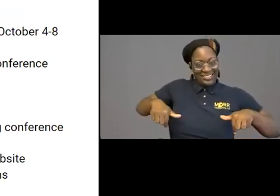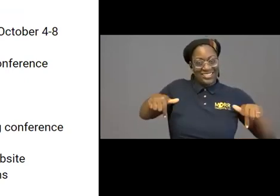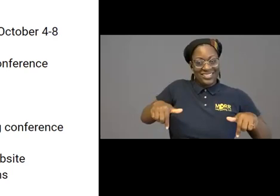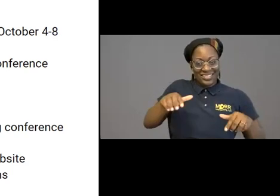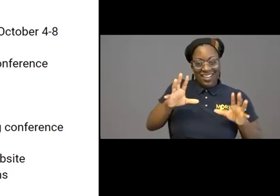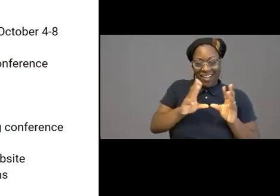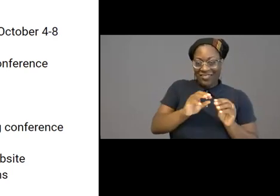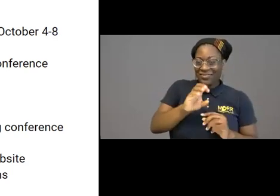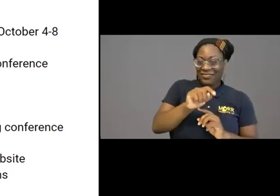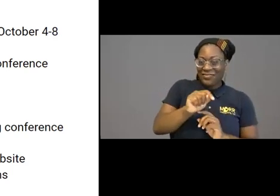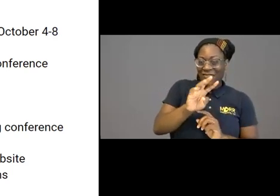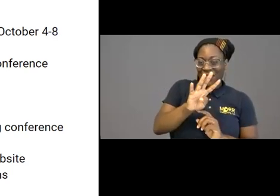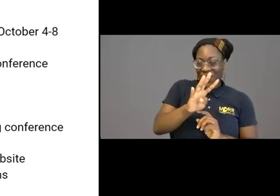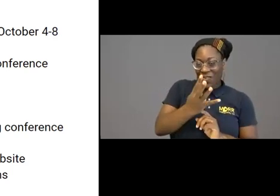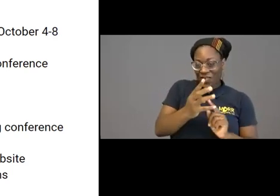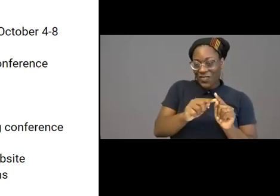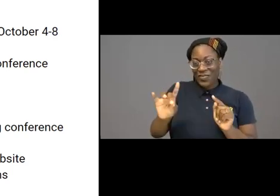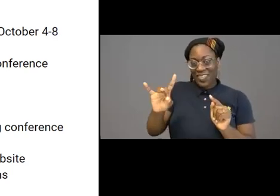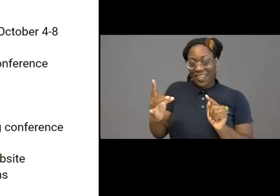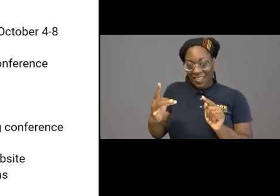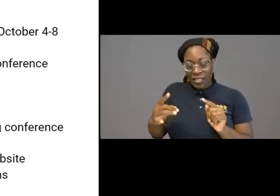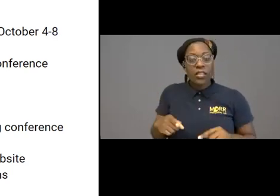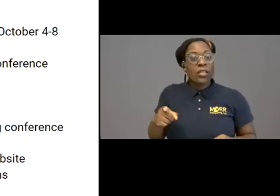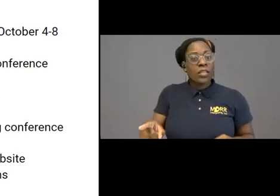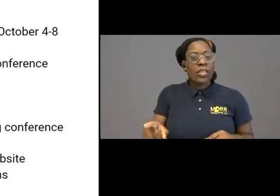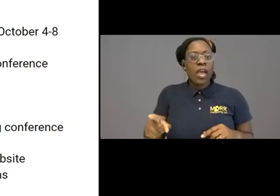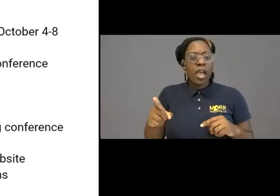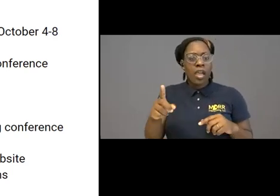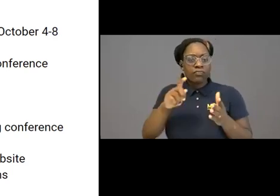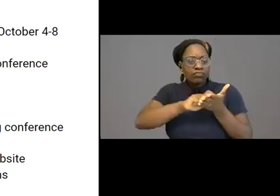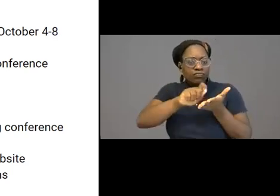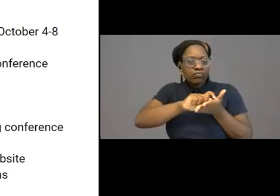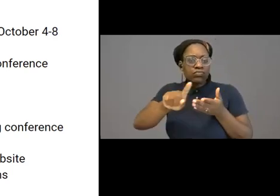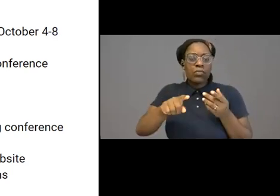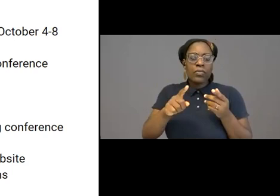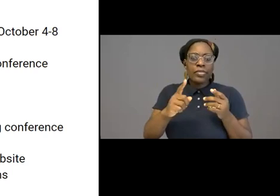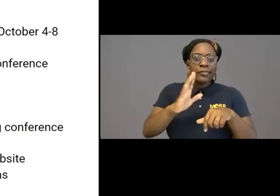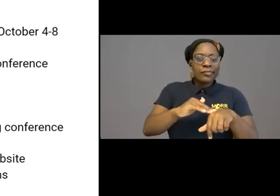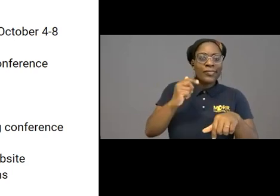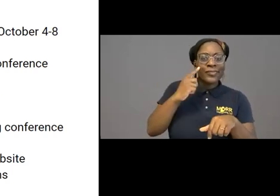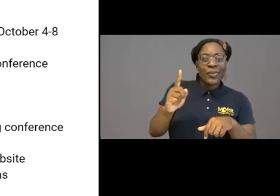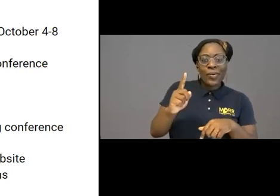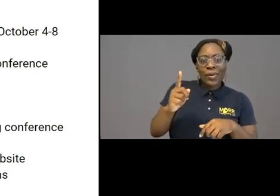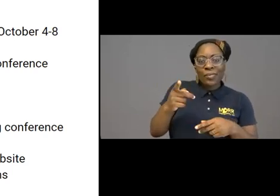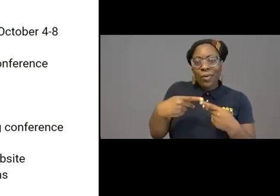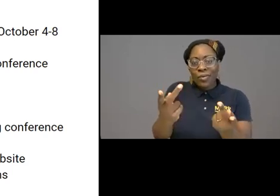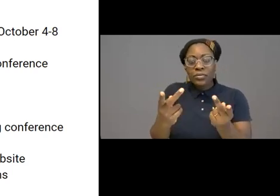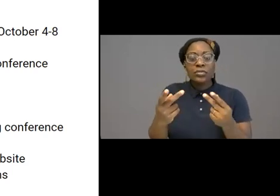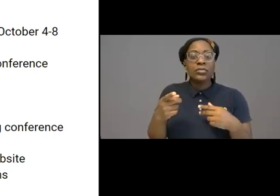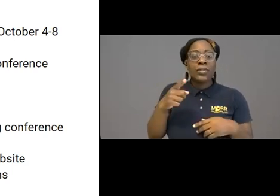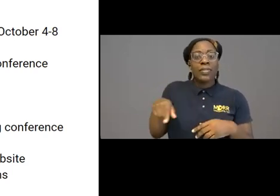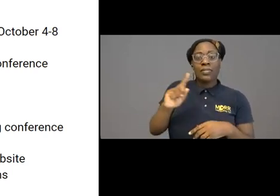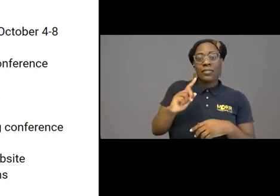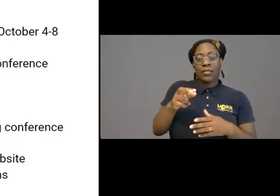committee wrote the call for proposals, reviewed proposals, and created the conference schedule. They also helped host writing sessions to